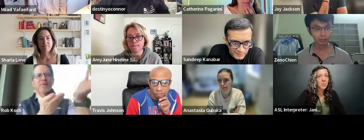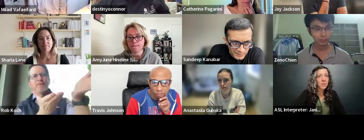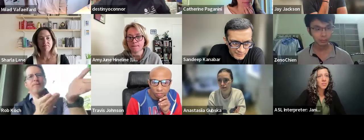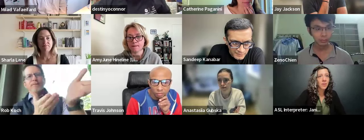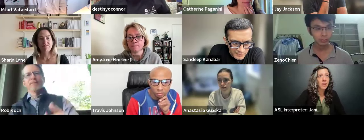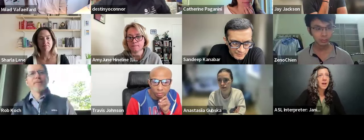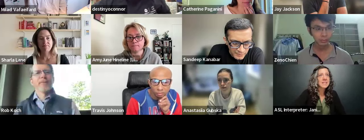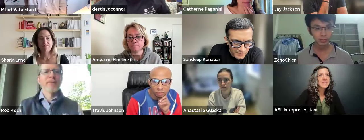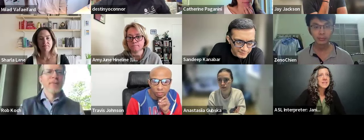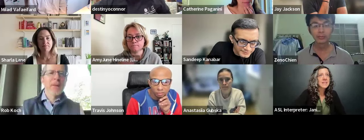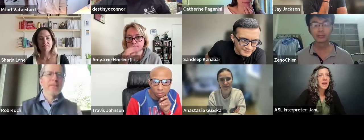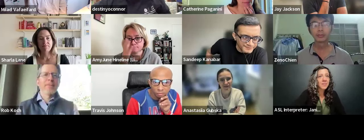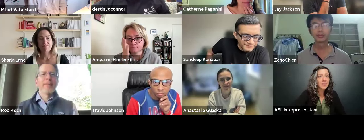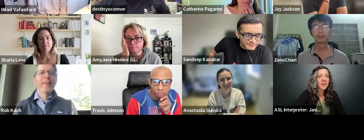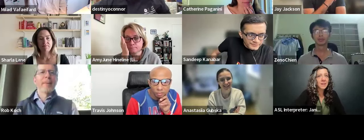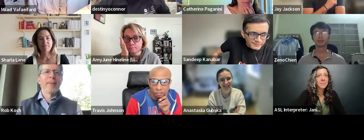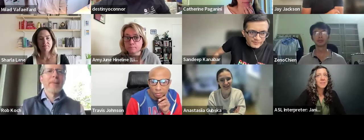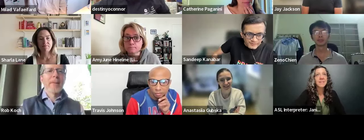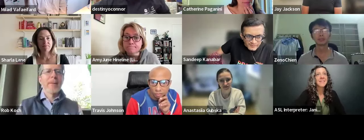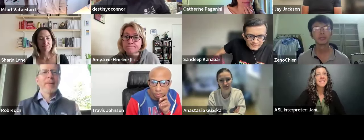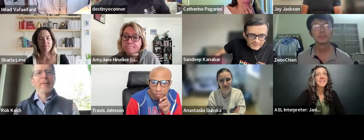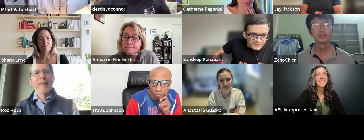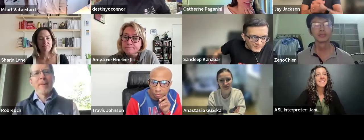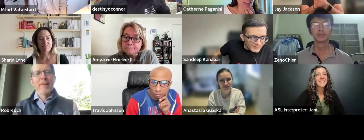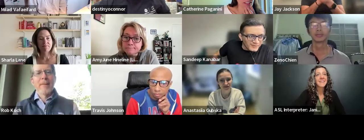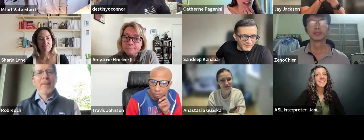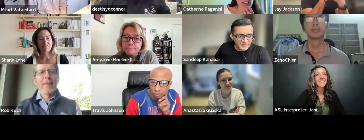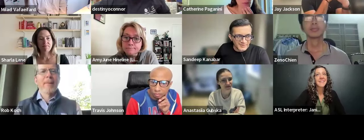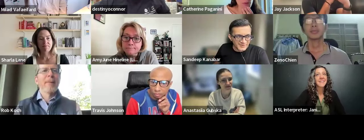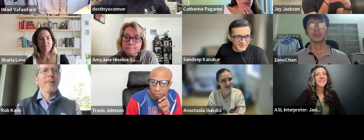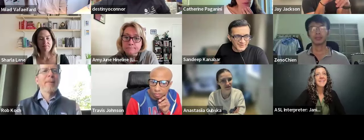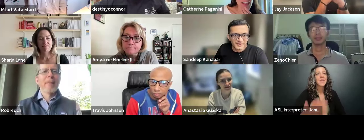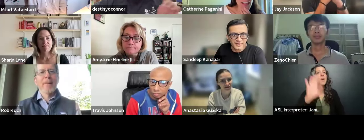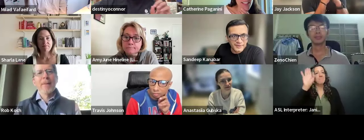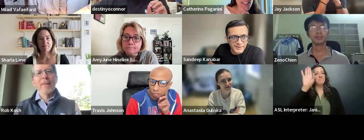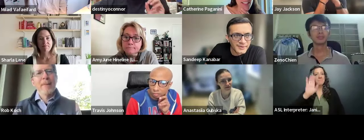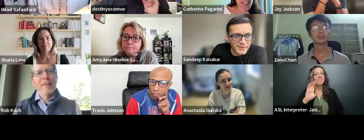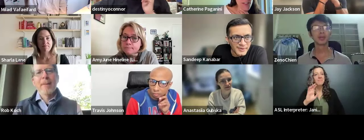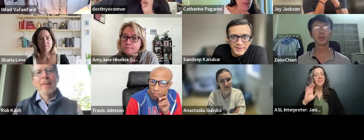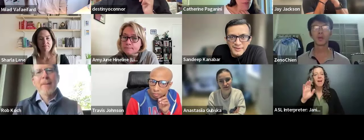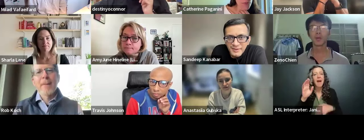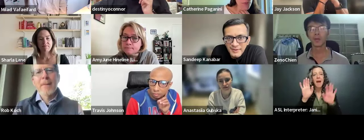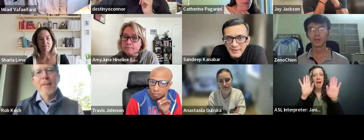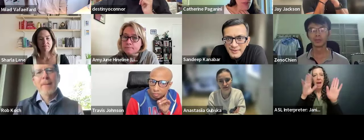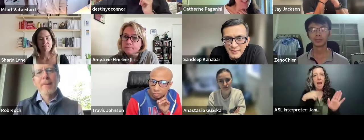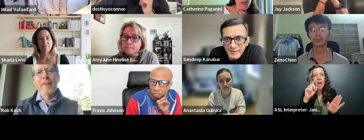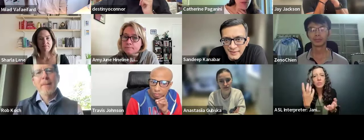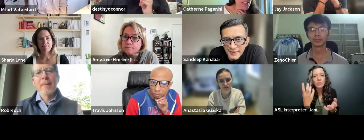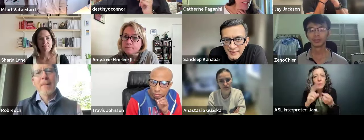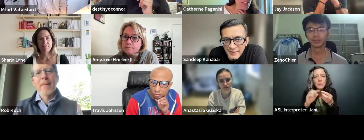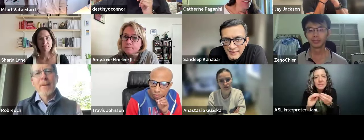Rob says, okay, wonderful. I see Catherine, you have your hand up. No, I just wanted to say that it sounds like you've